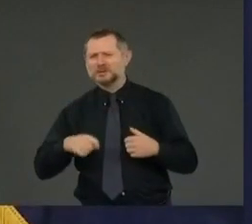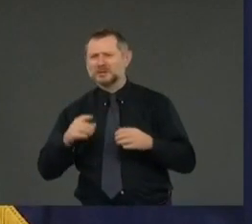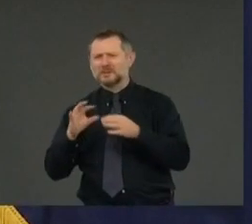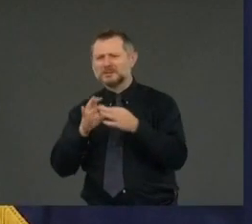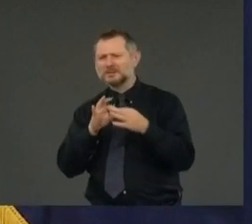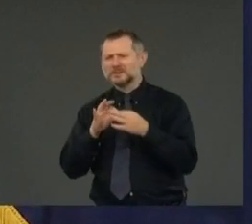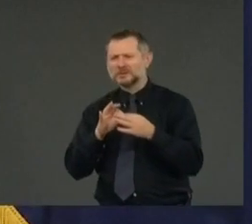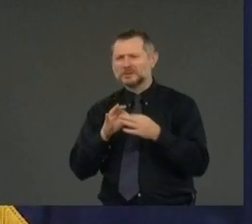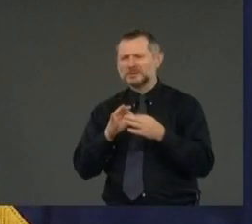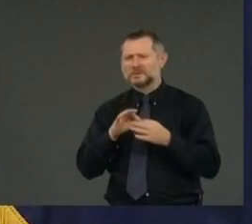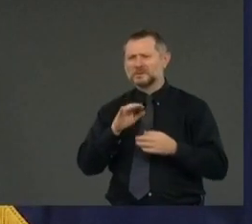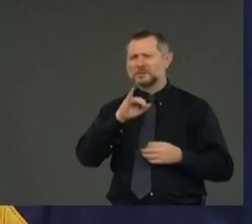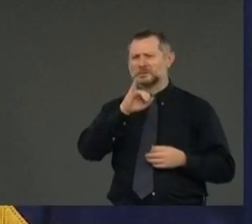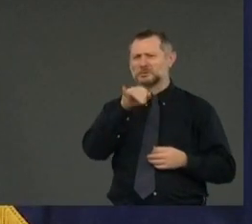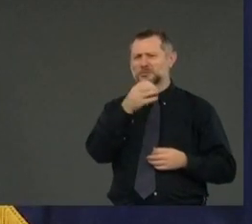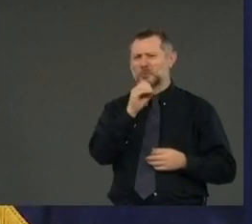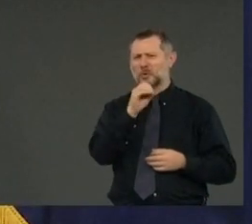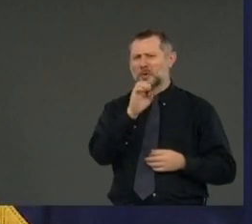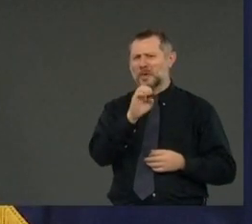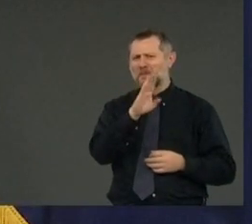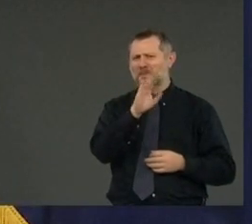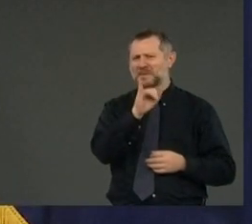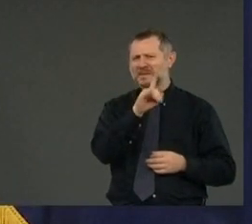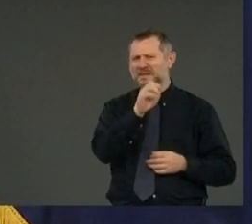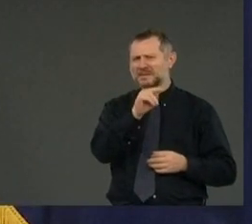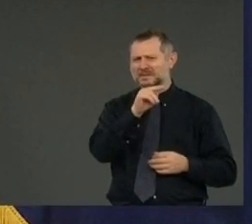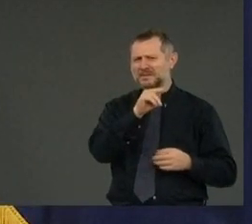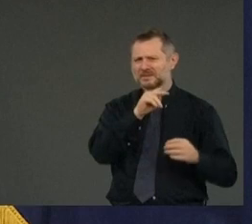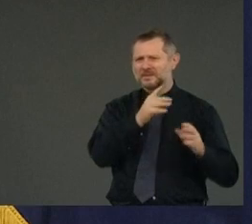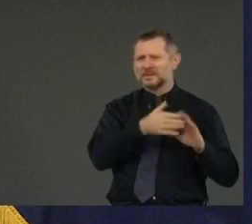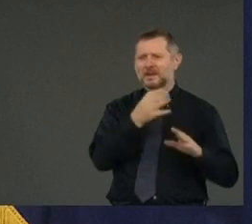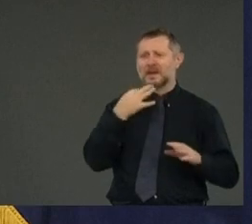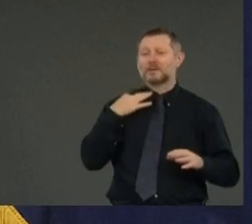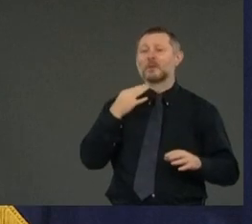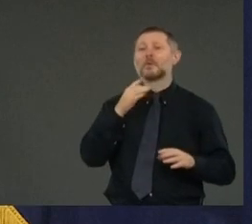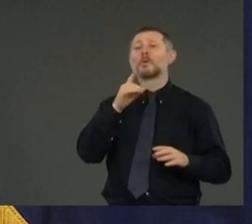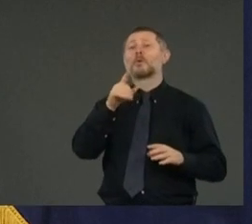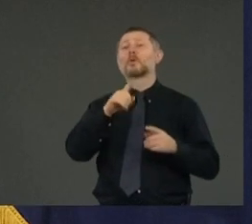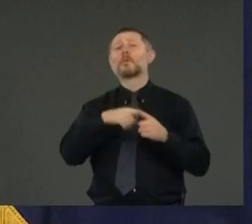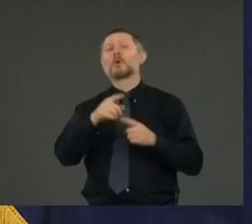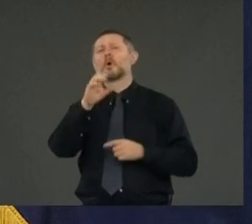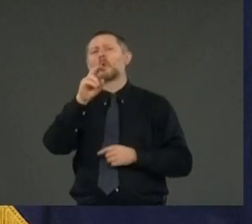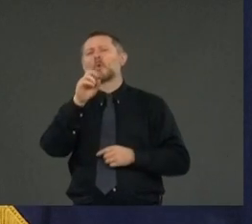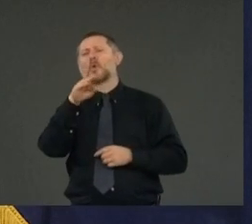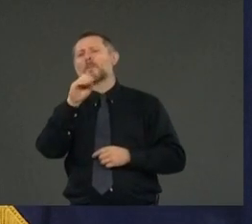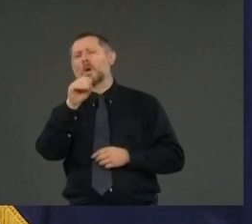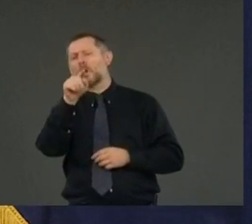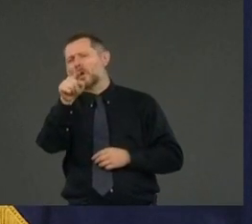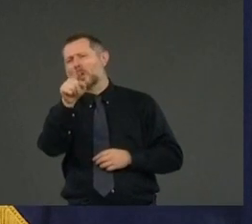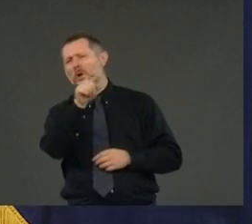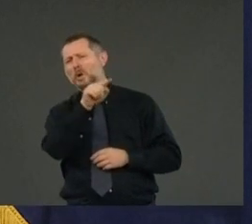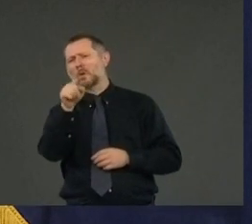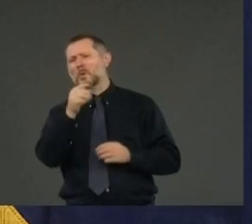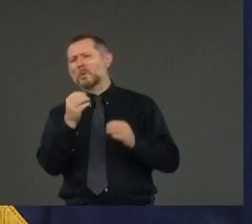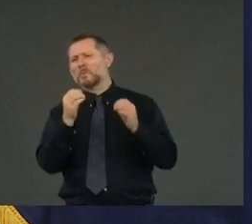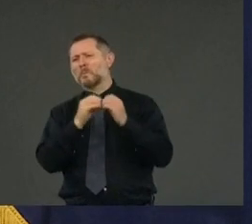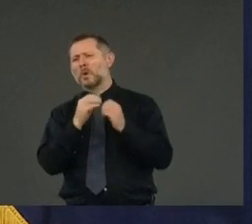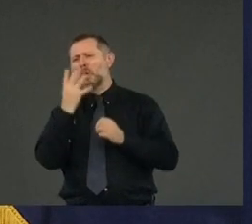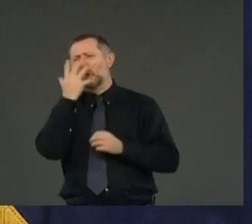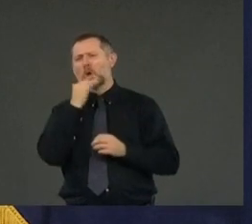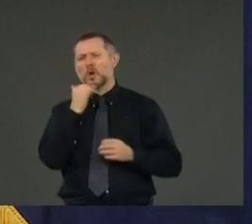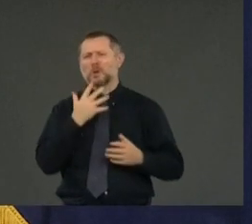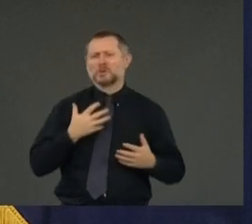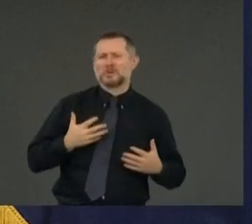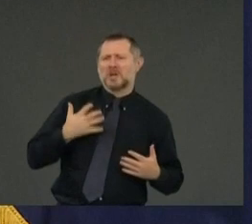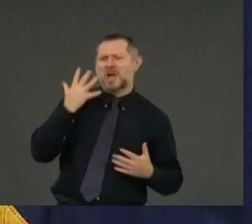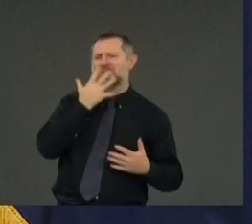Cuomo for president was trending topic. Cuomo sexual was trending topic. So how do you see yourself? You always said you